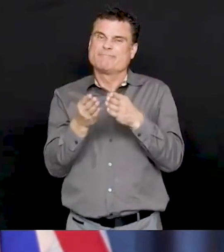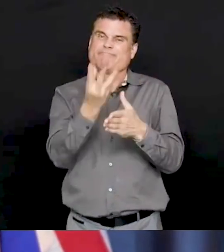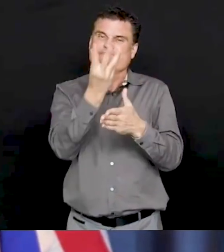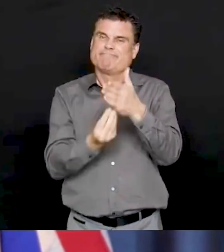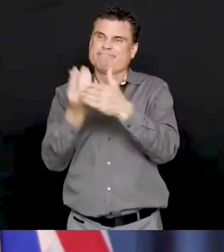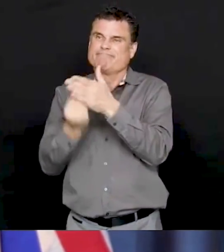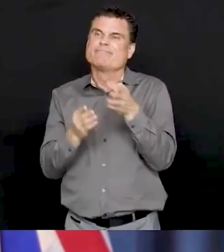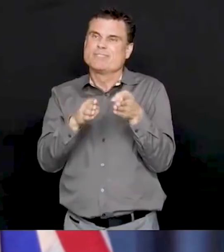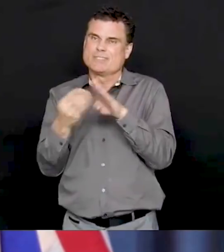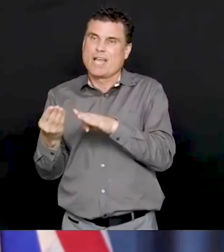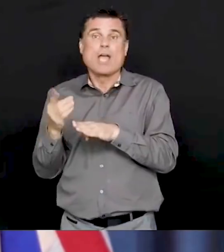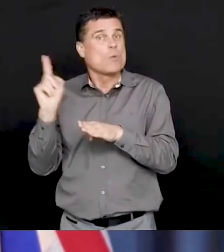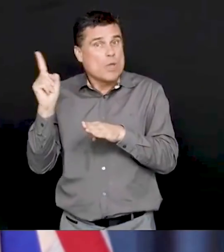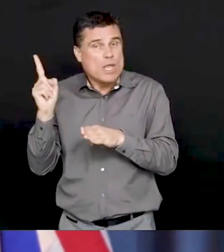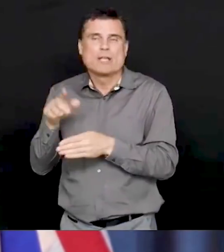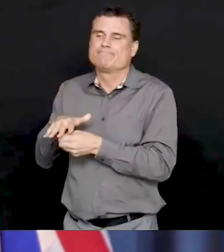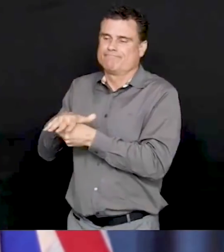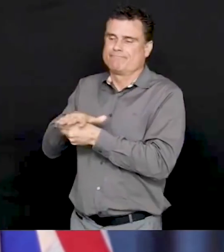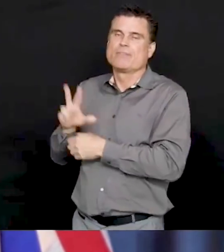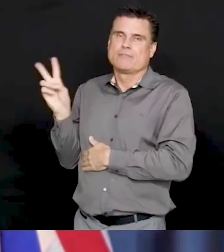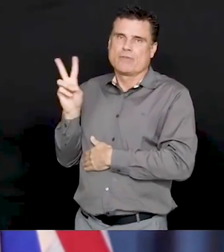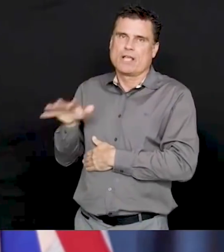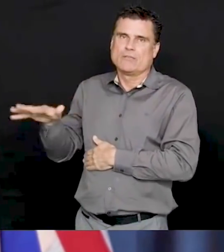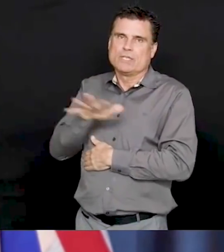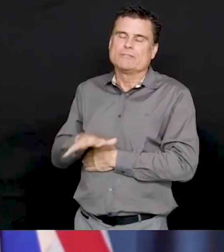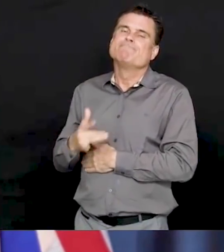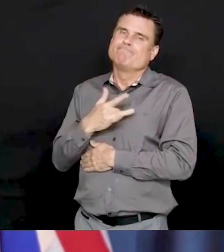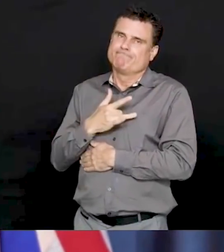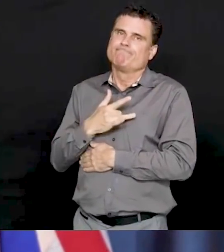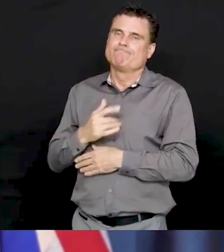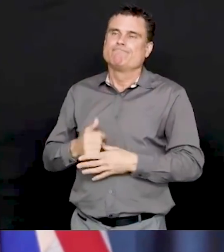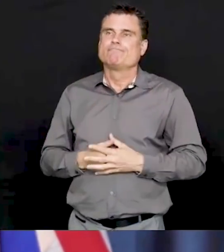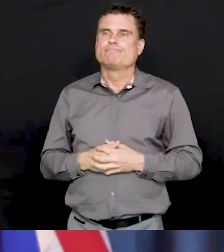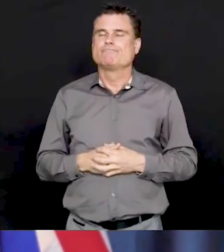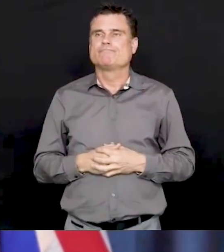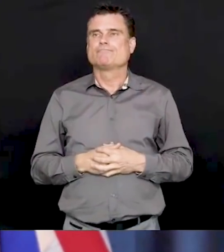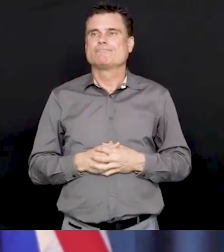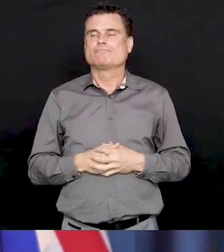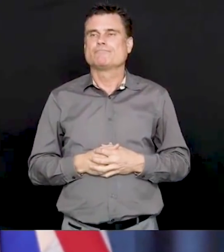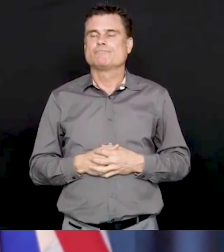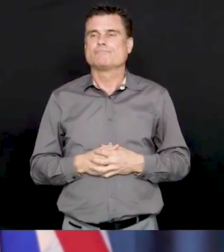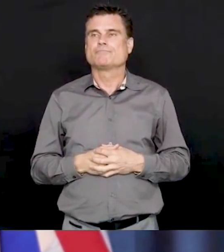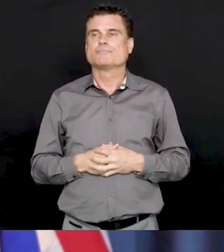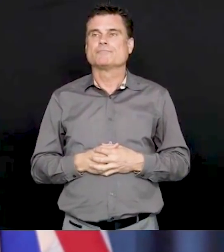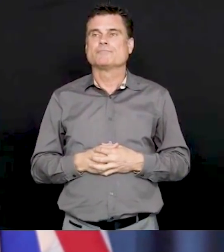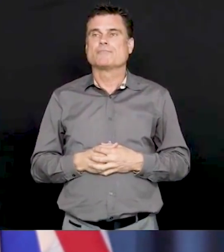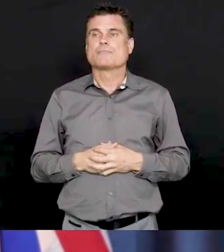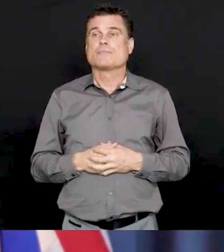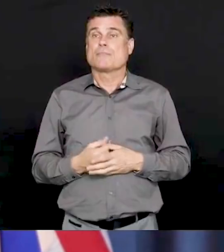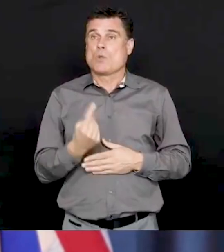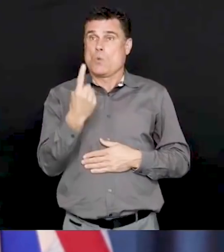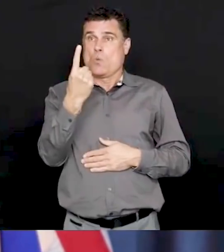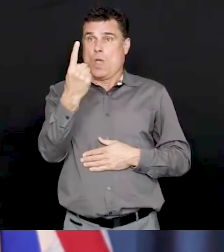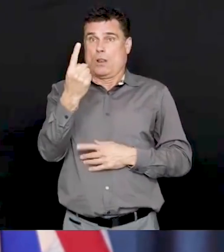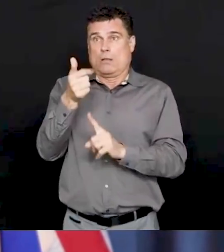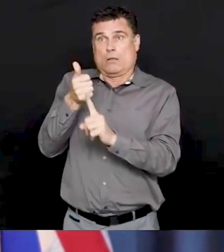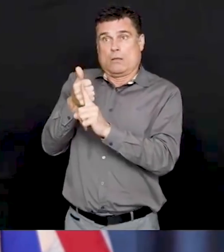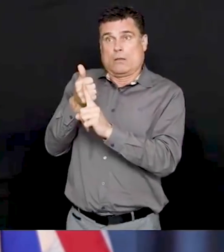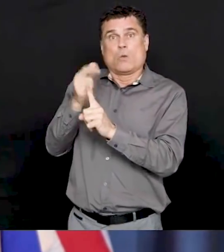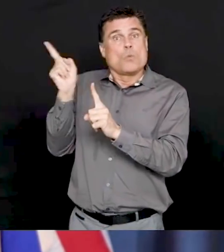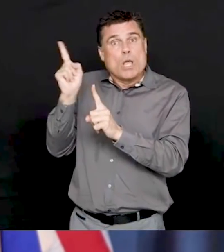coroner's office has confirmed our first death in the community as a result of COVID-19. Due to